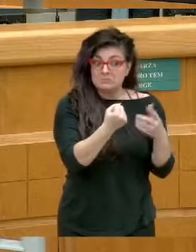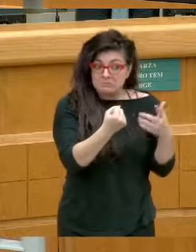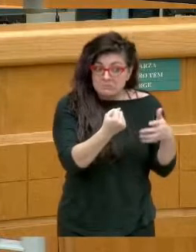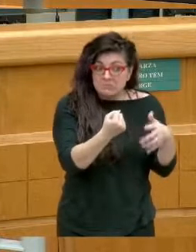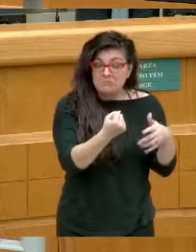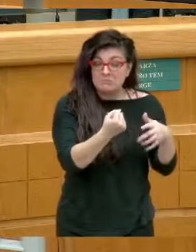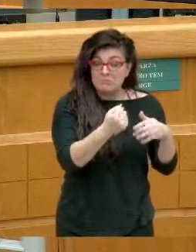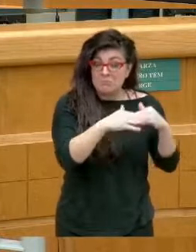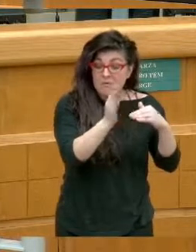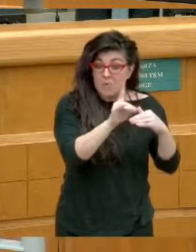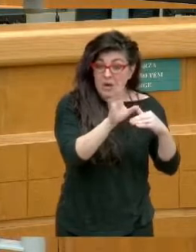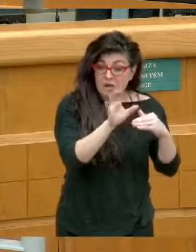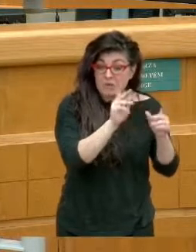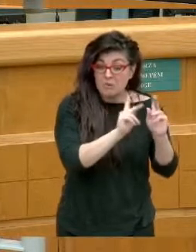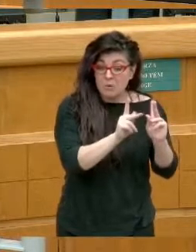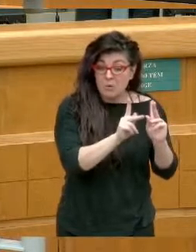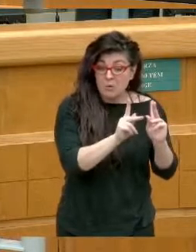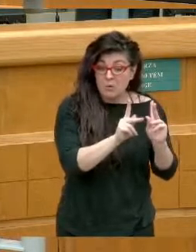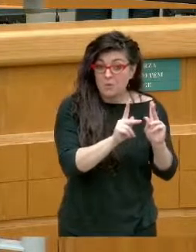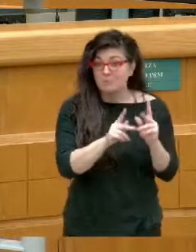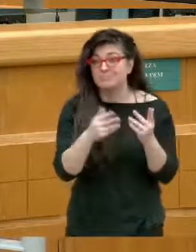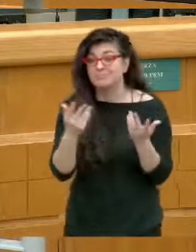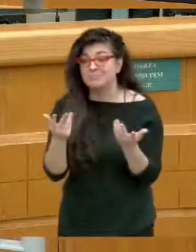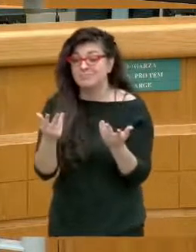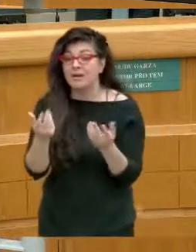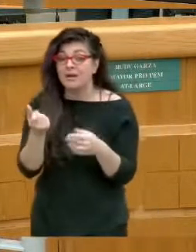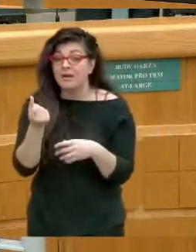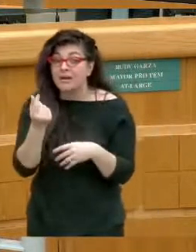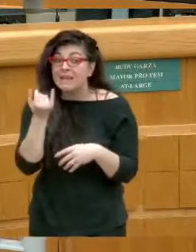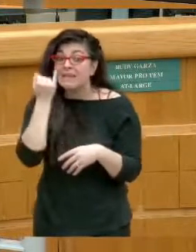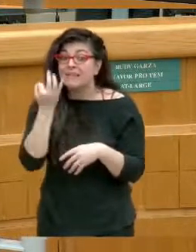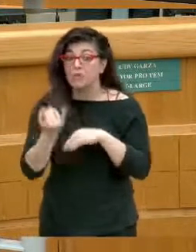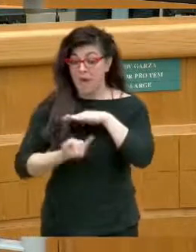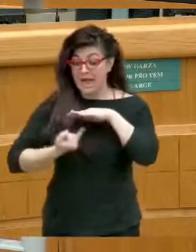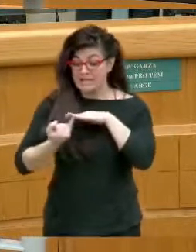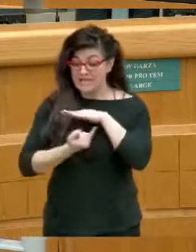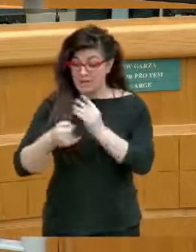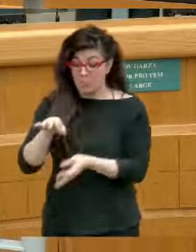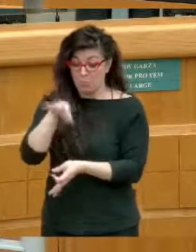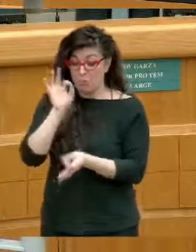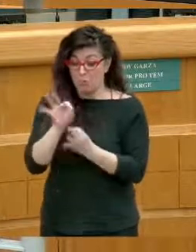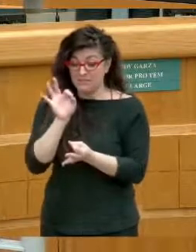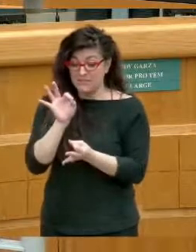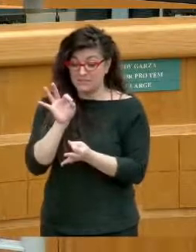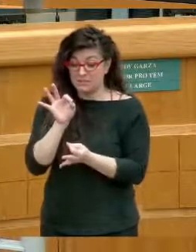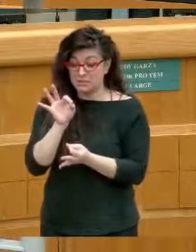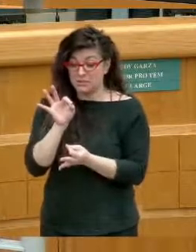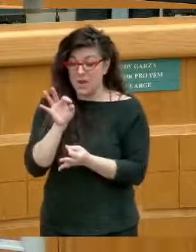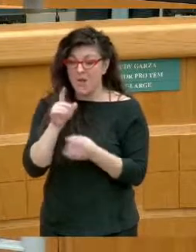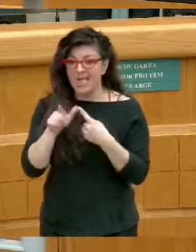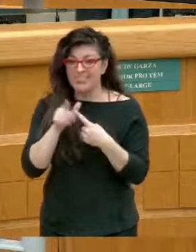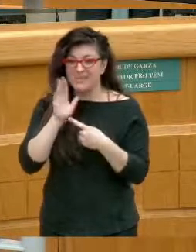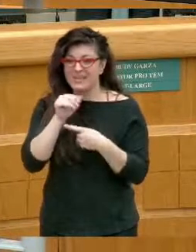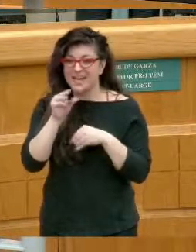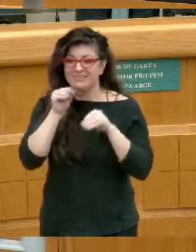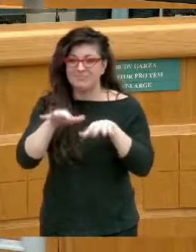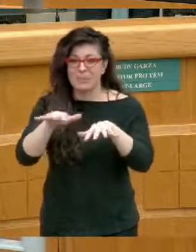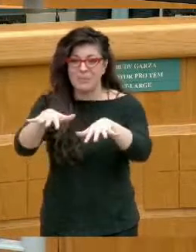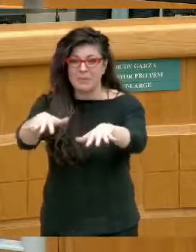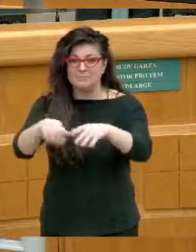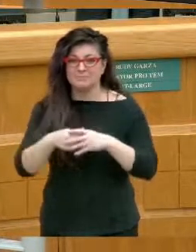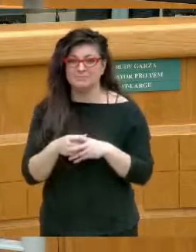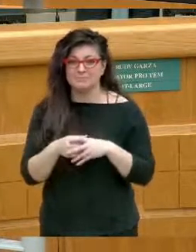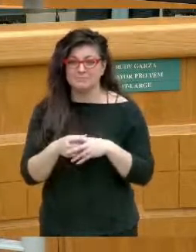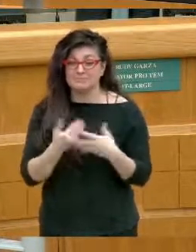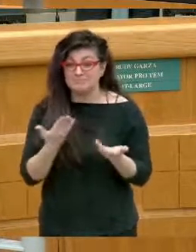encounter index wouldn't mean anything. But we're not in perfect bubbles. Even if we're wearing a mask, there's still some ways that we could contract the virus. And if we're